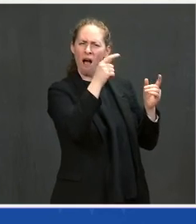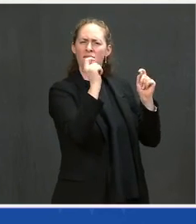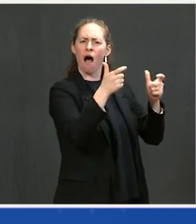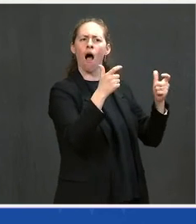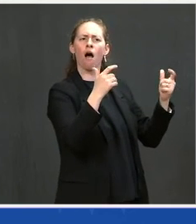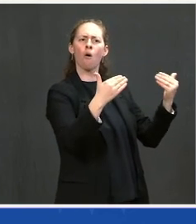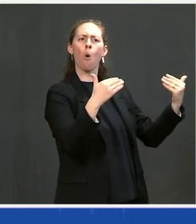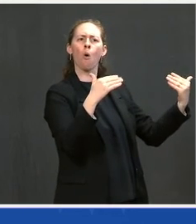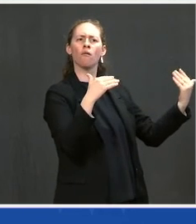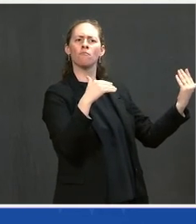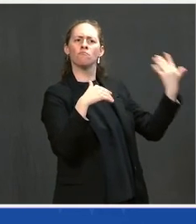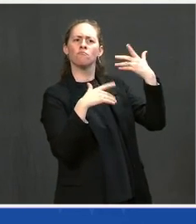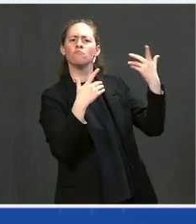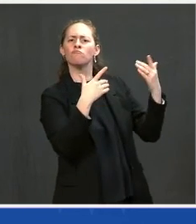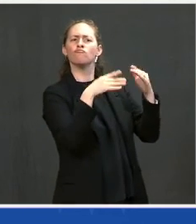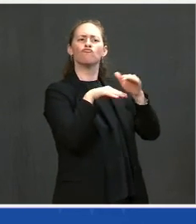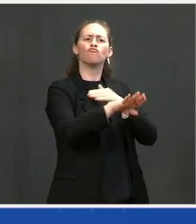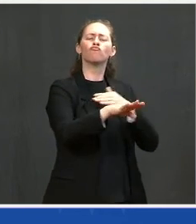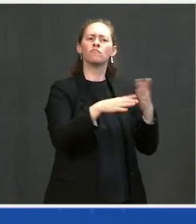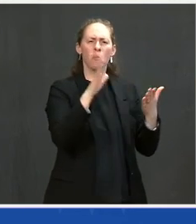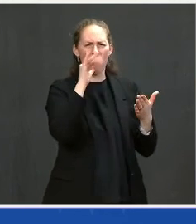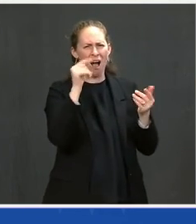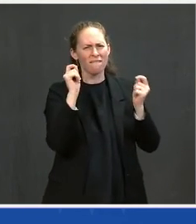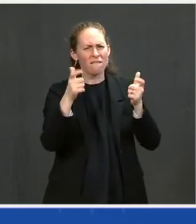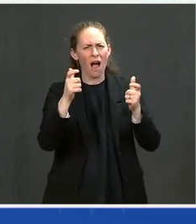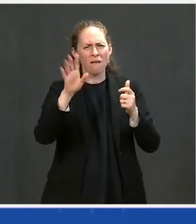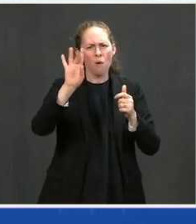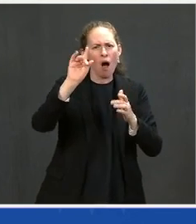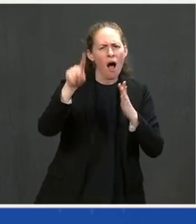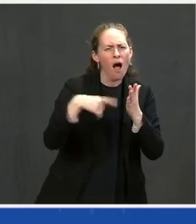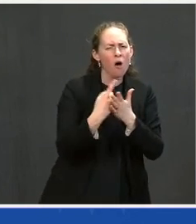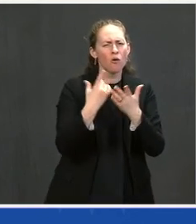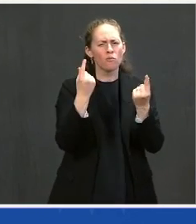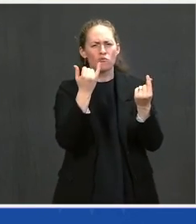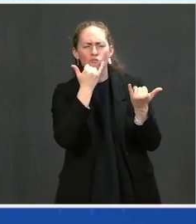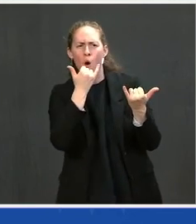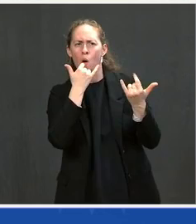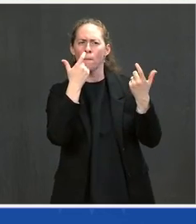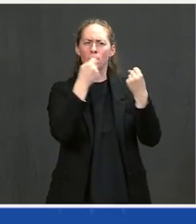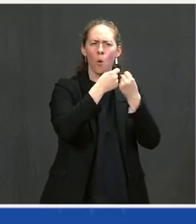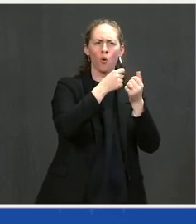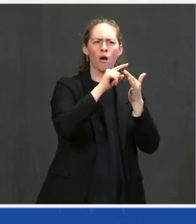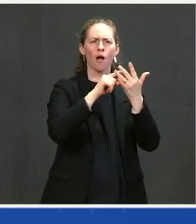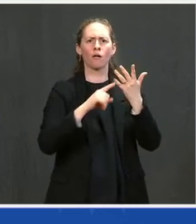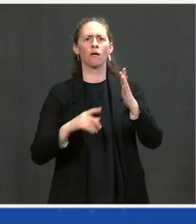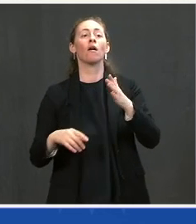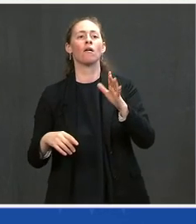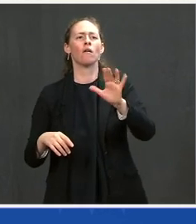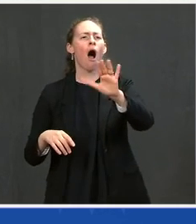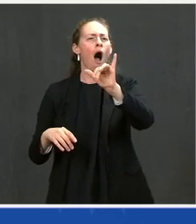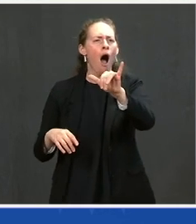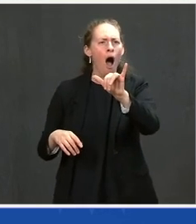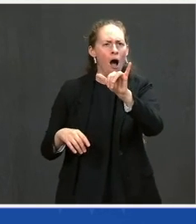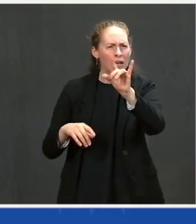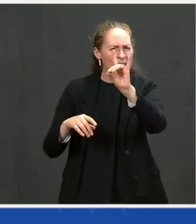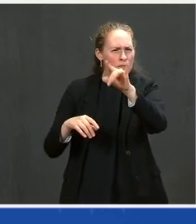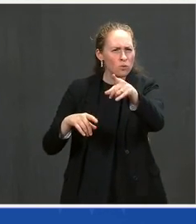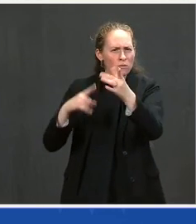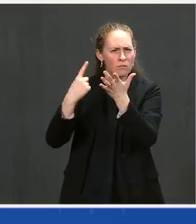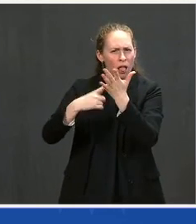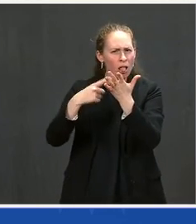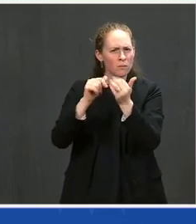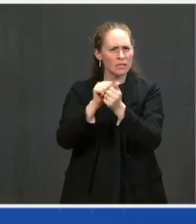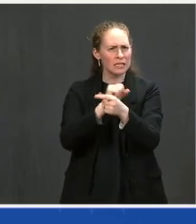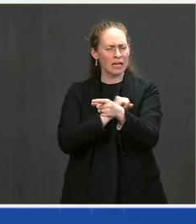begin. If I may ask one last question, have you had any talks with Senate Republicans who are threatening this administration with